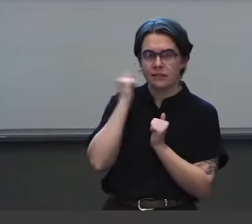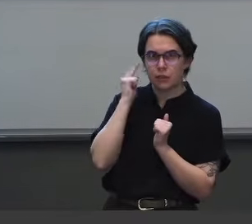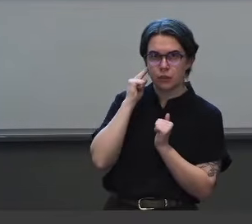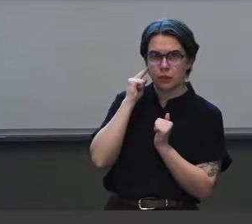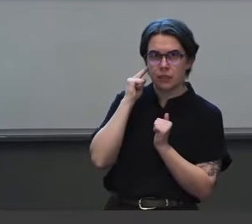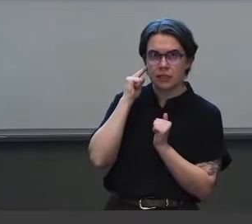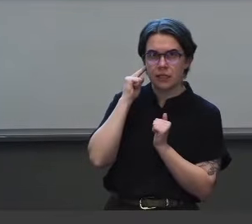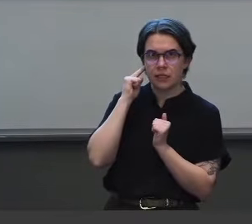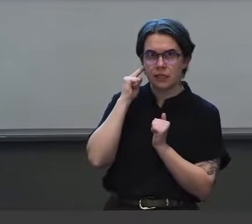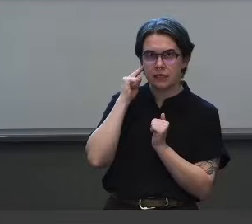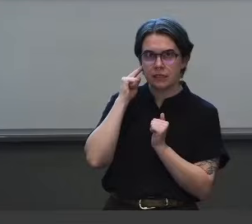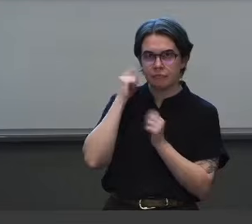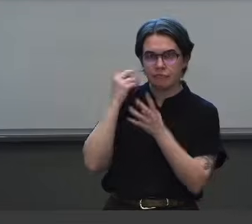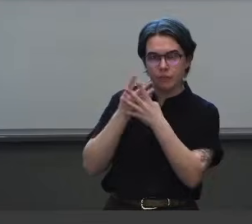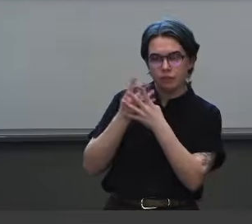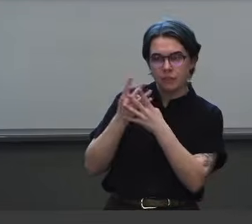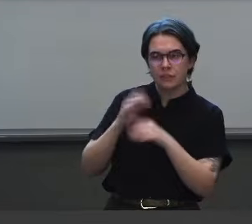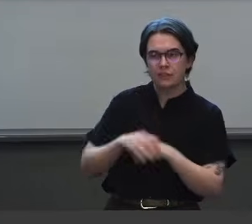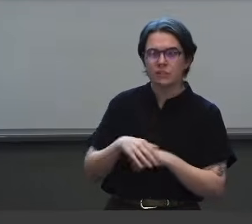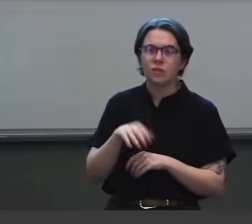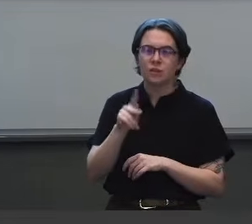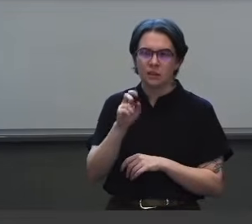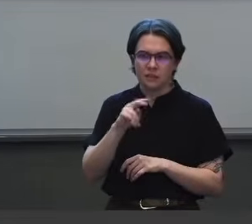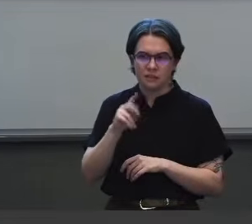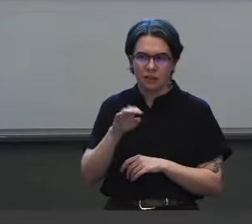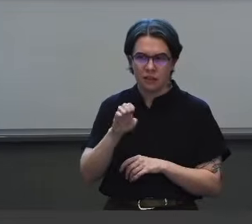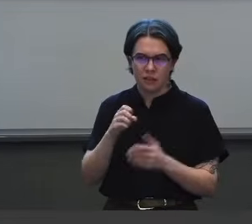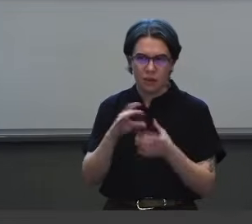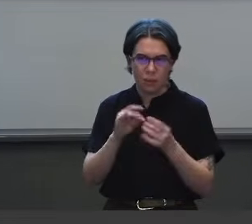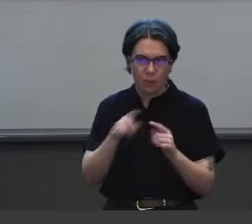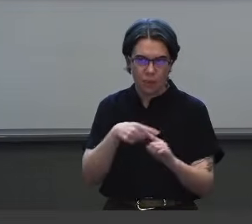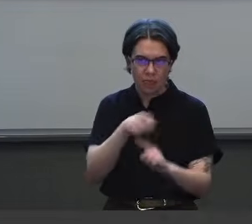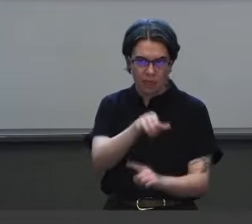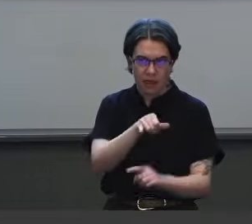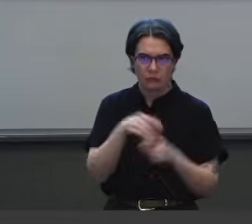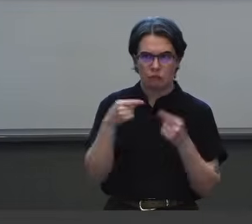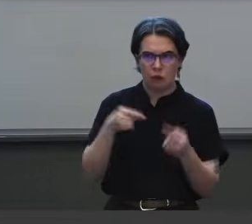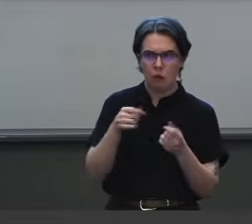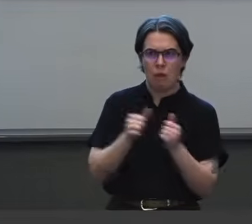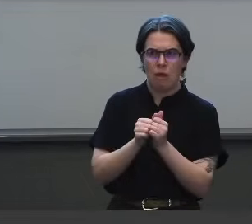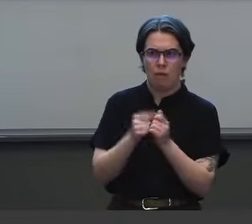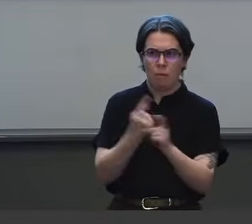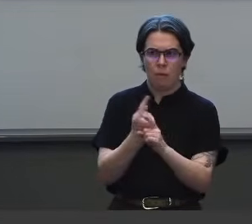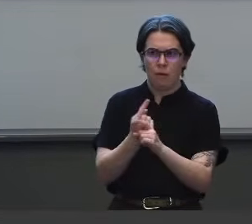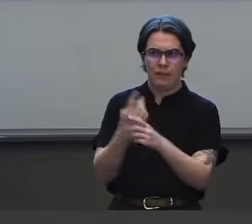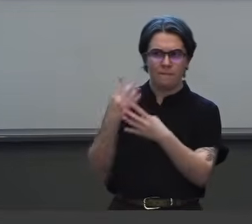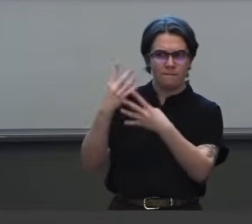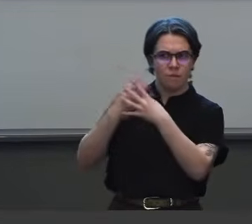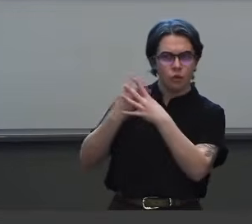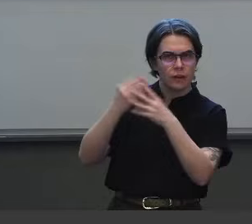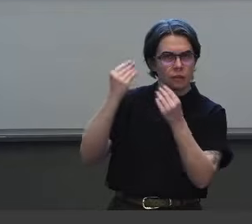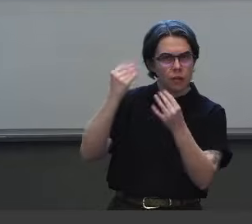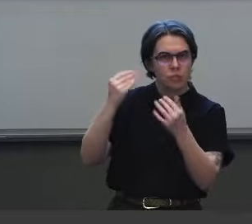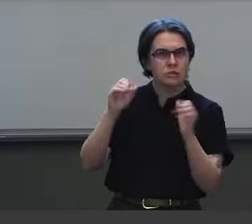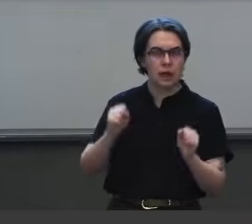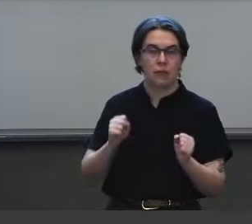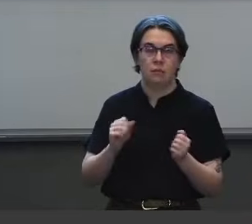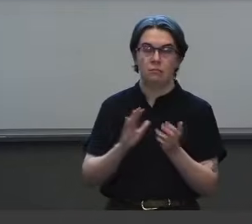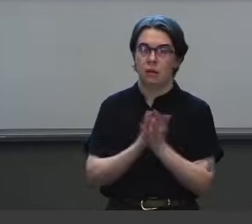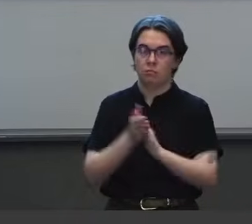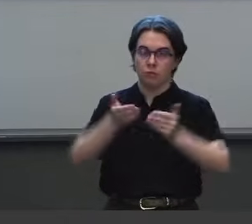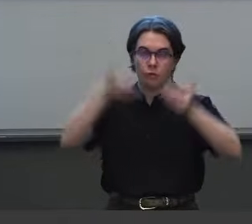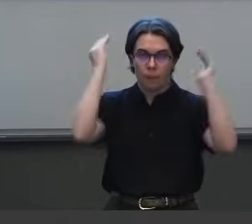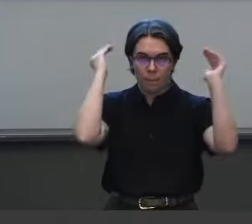morning from Kelsey some examples from her practice around filtering information and leading to sensory overload. And